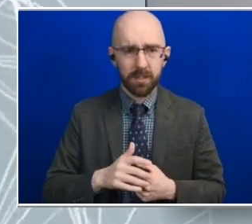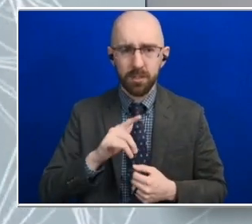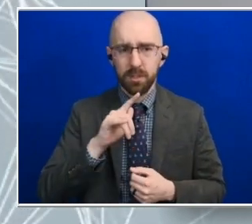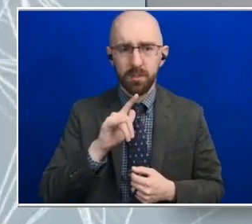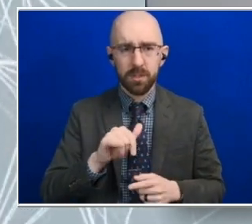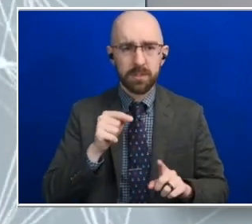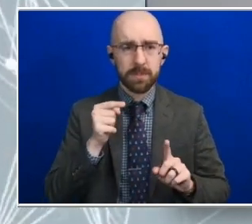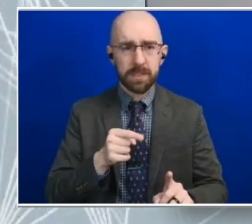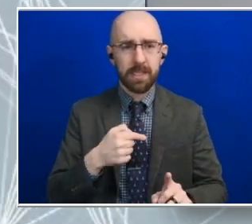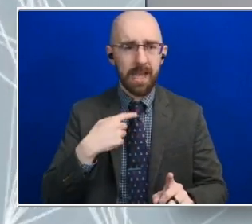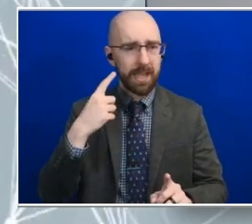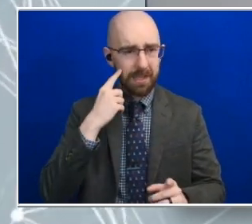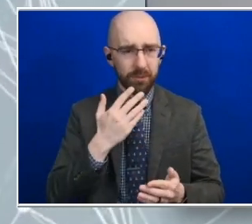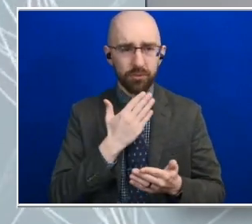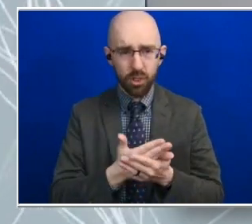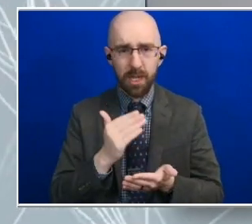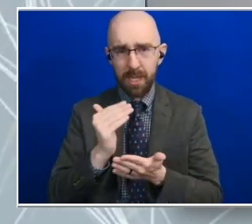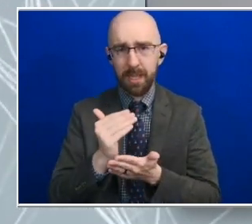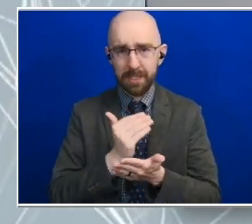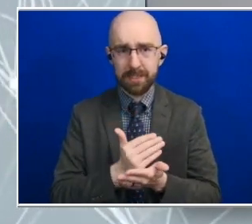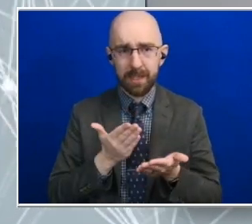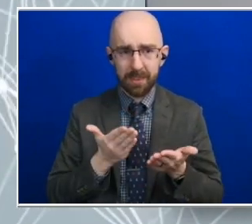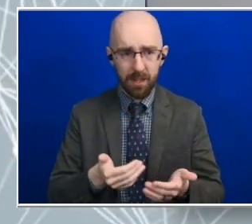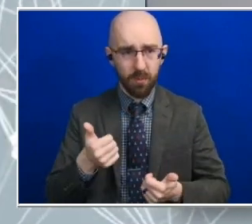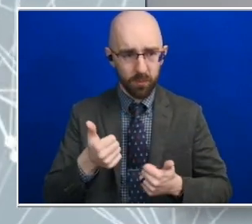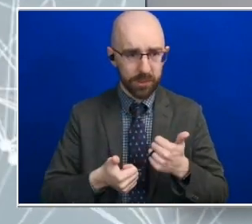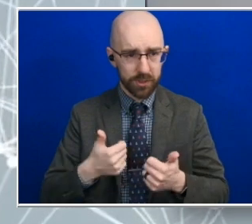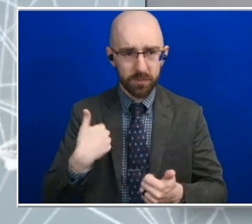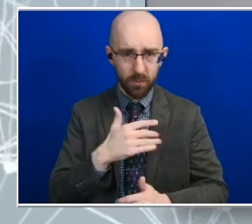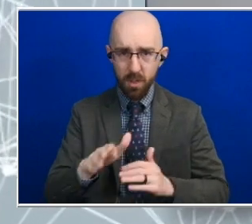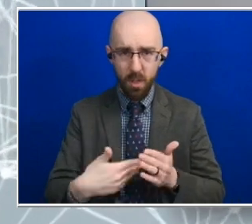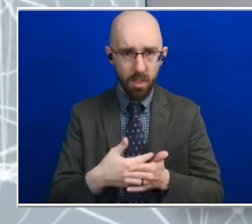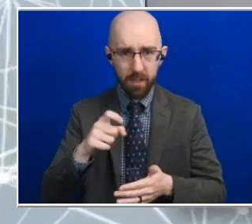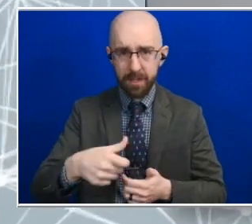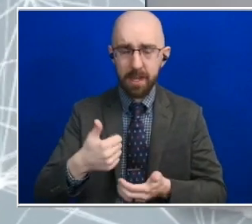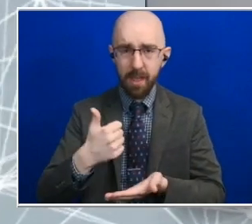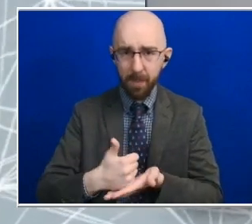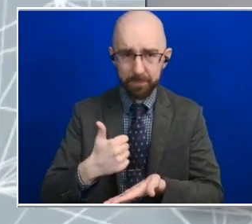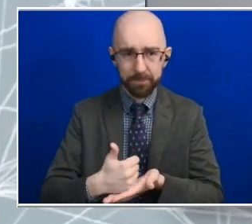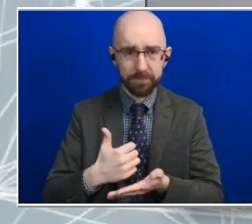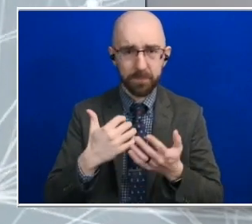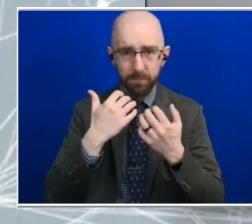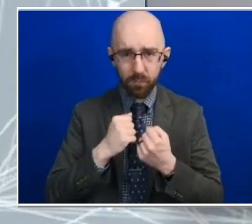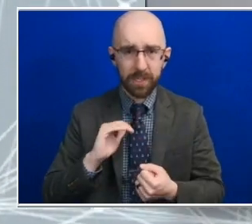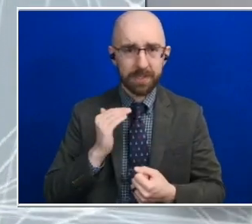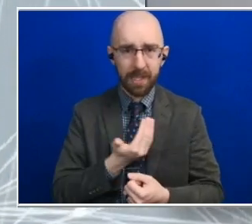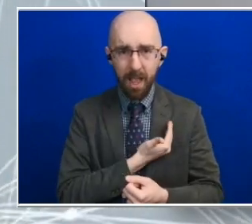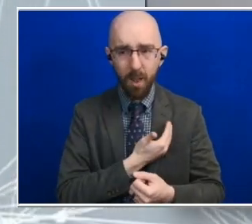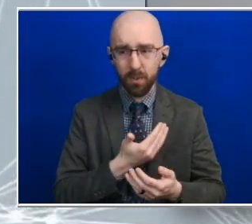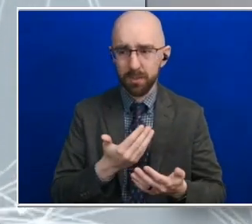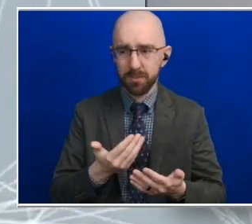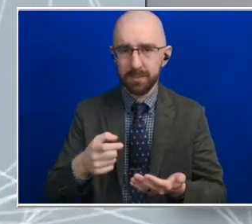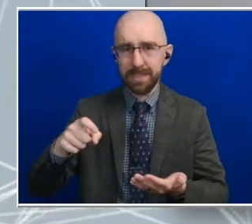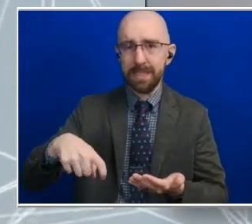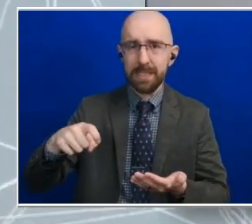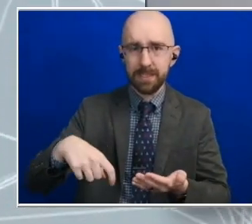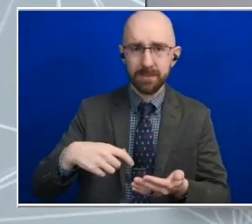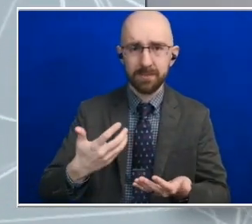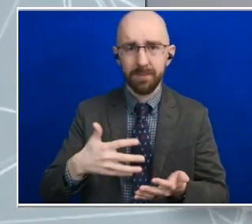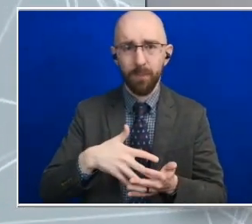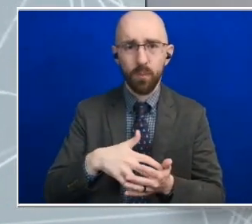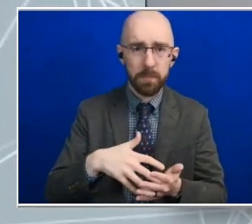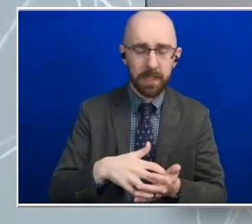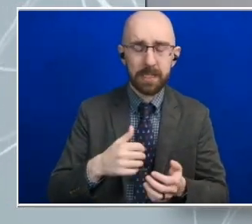good lesson in there, which is we all need help, and embracing our vulnerability is important as human beings, helps us